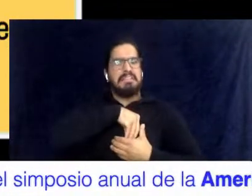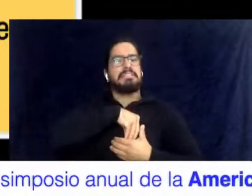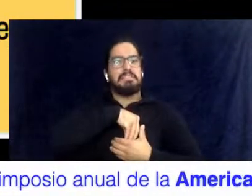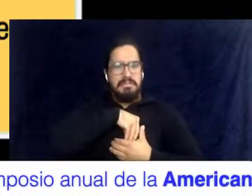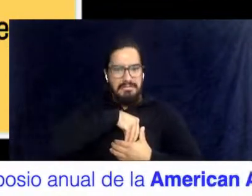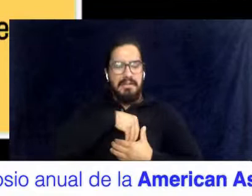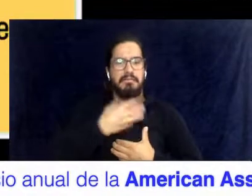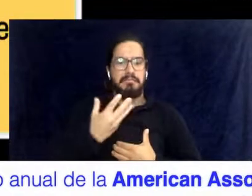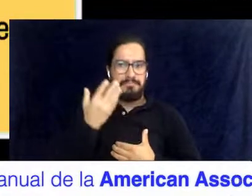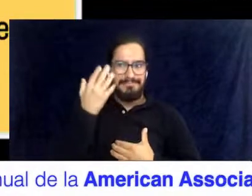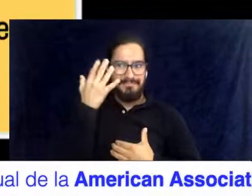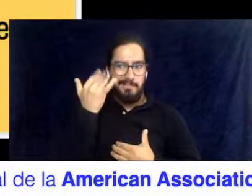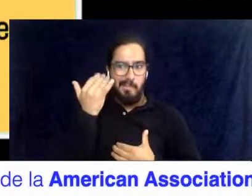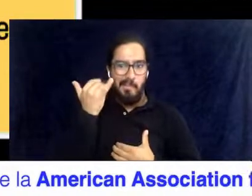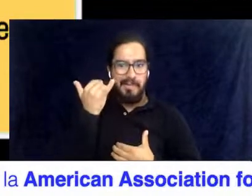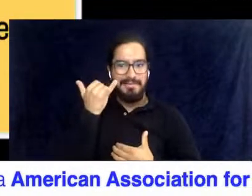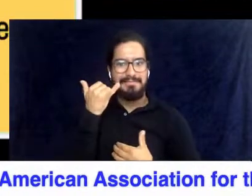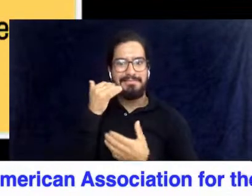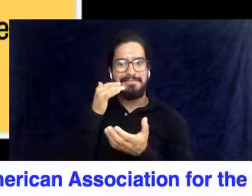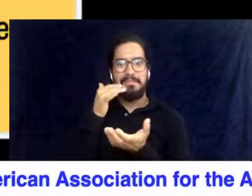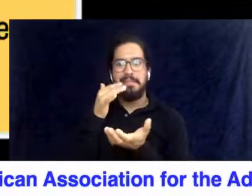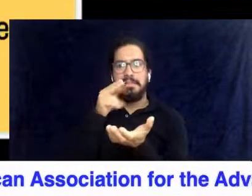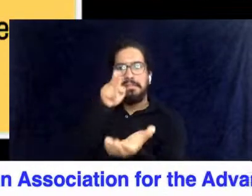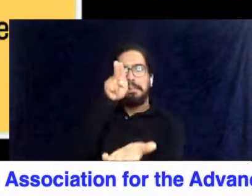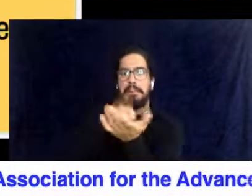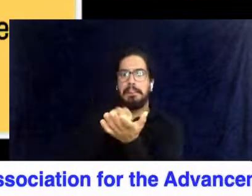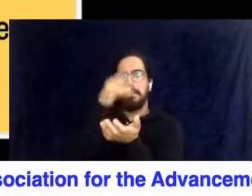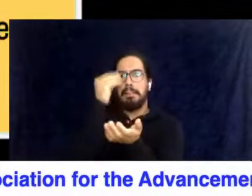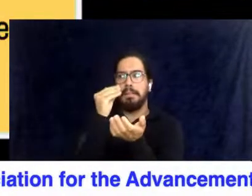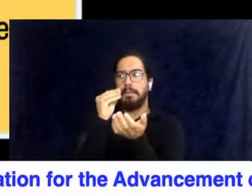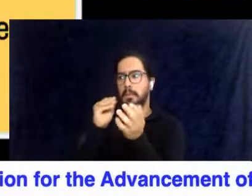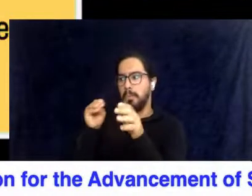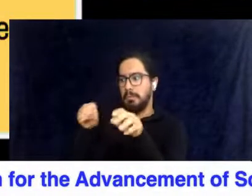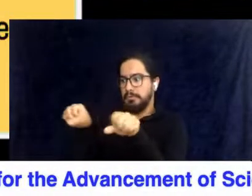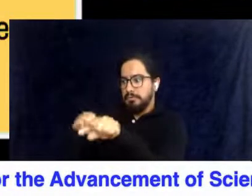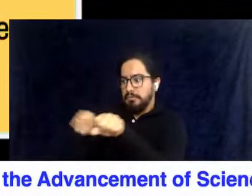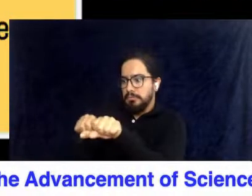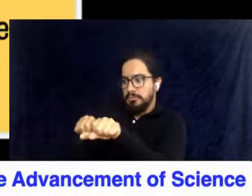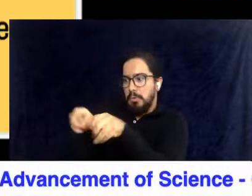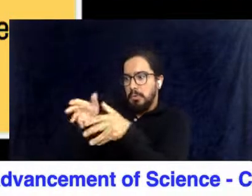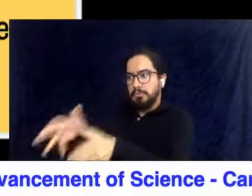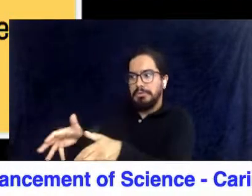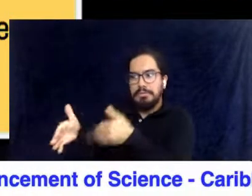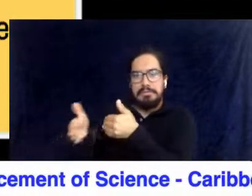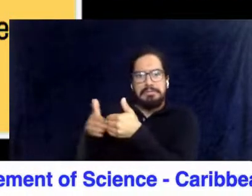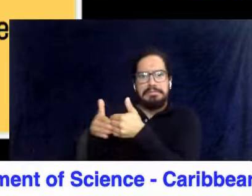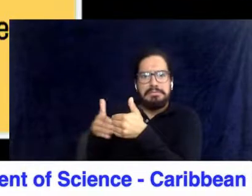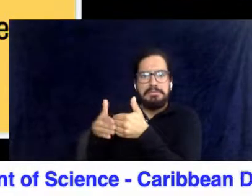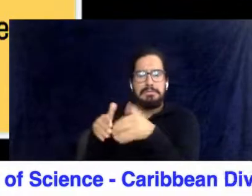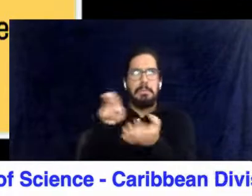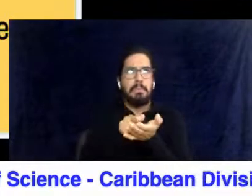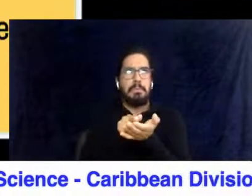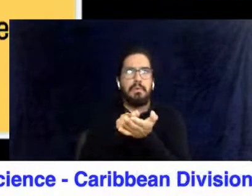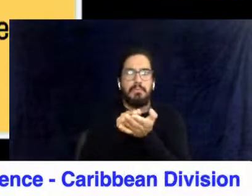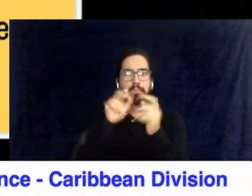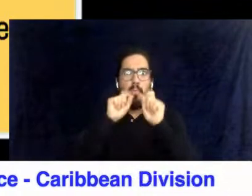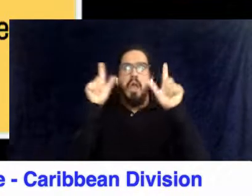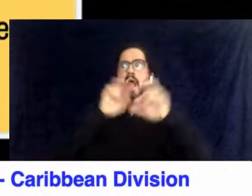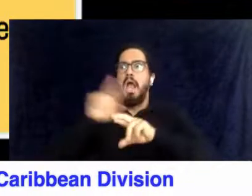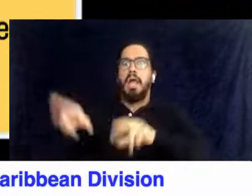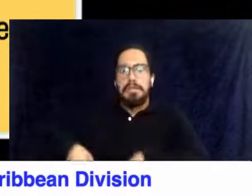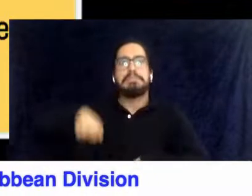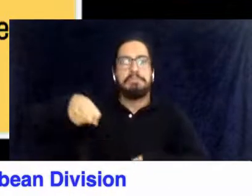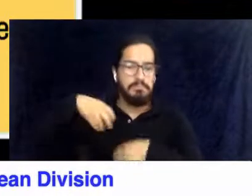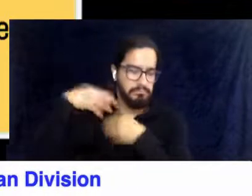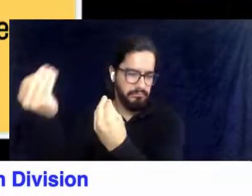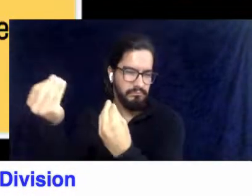sleep with our running shoes on, or the backpacks by the door. And then the surgical mask, you know, arrives